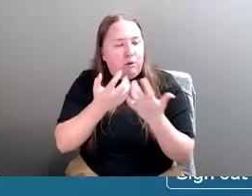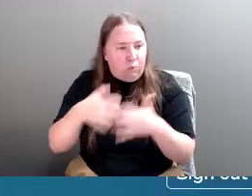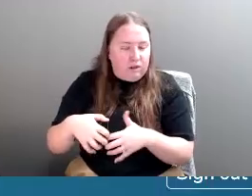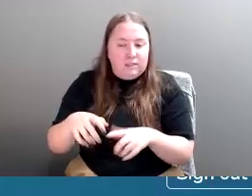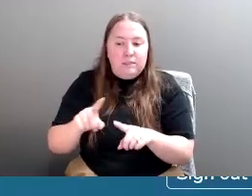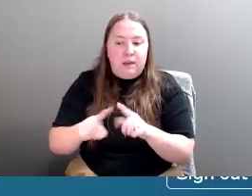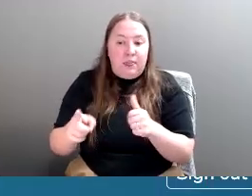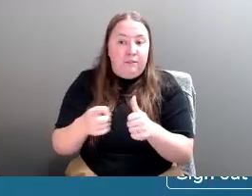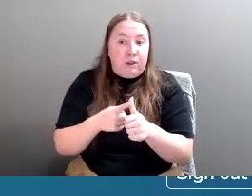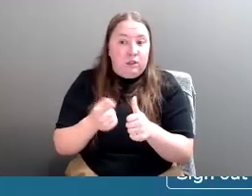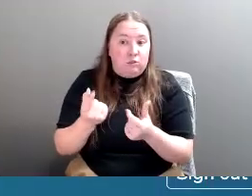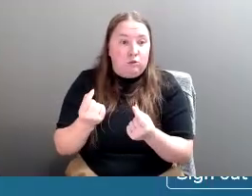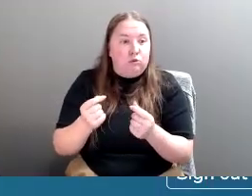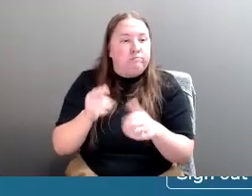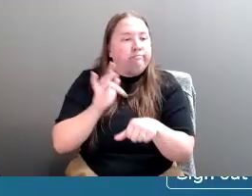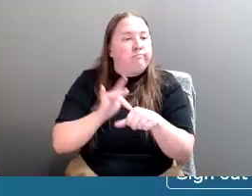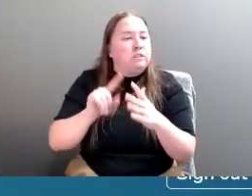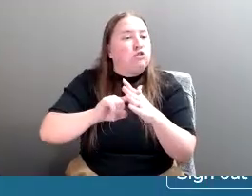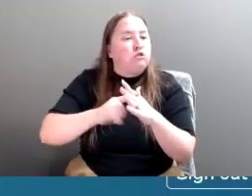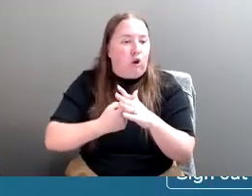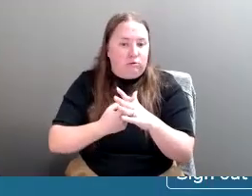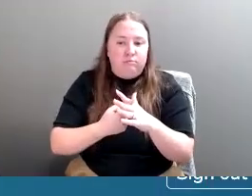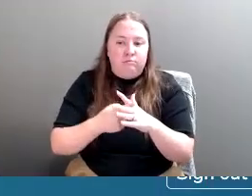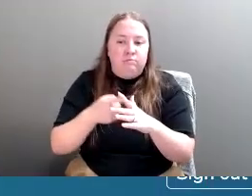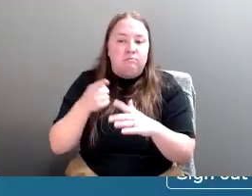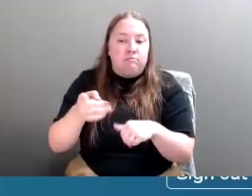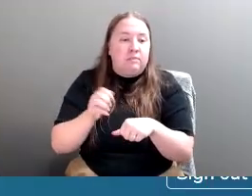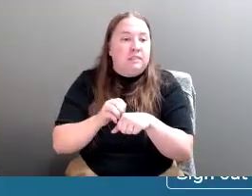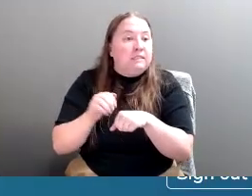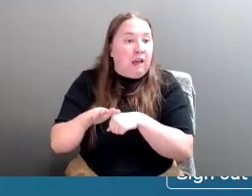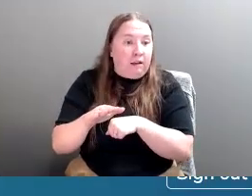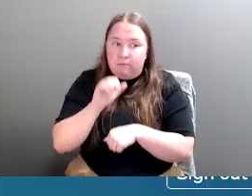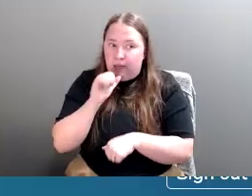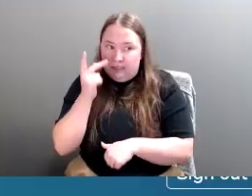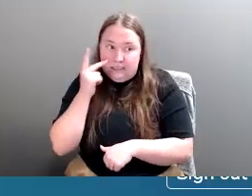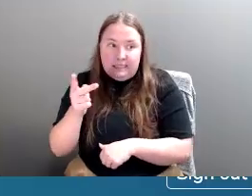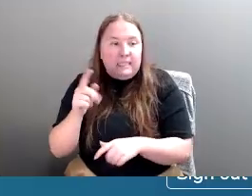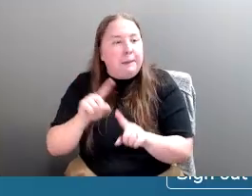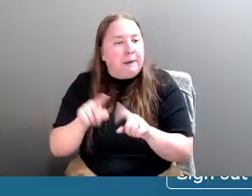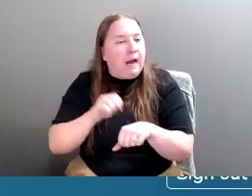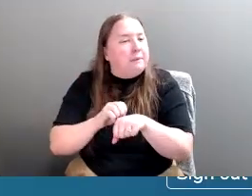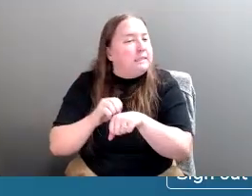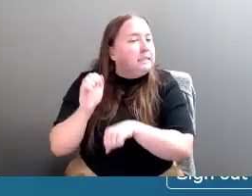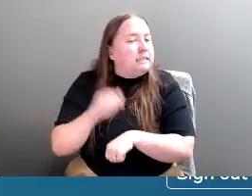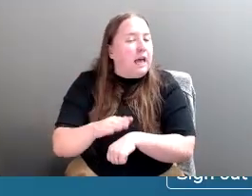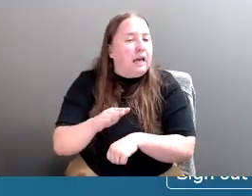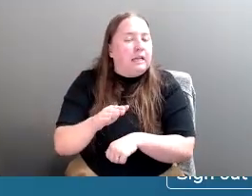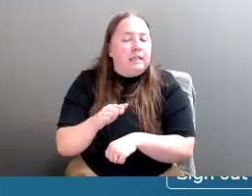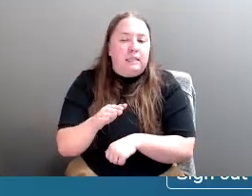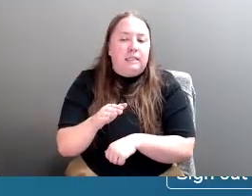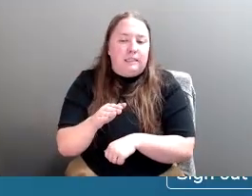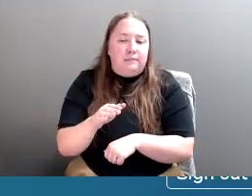the first thing they're going to do is click start. And this is where I'm going to send, they're not going to see it, but I'm going to send a bit